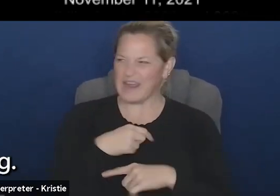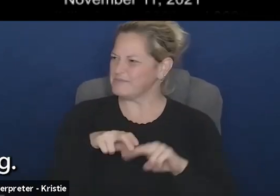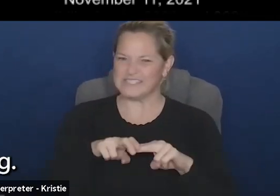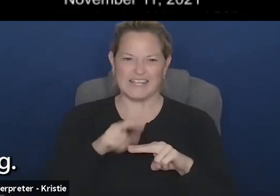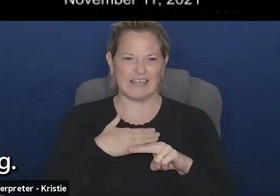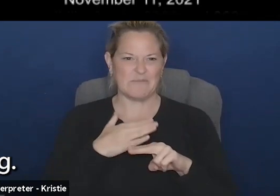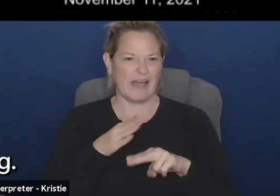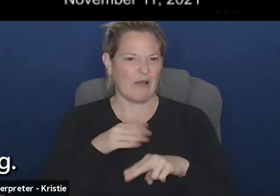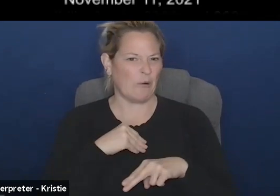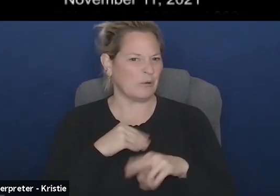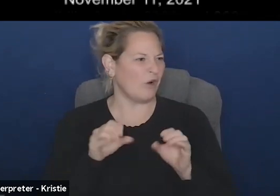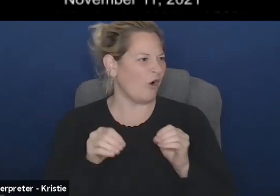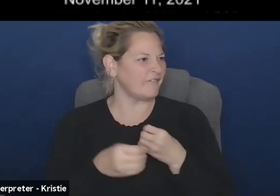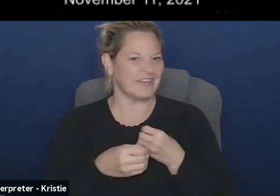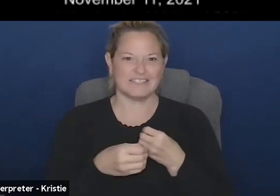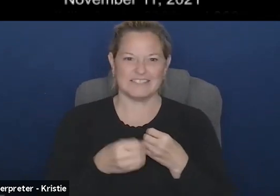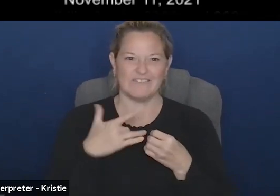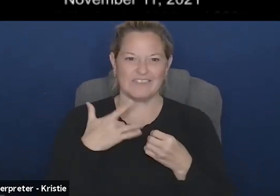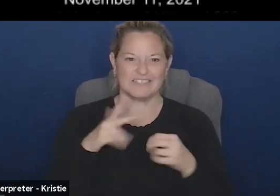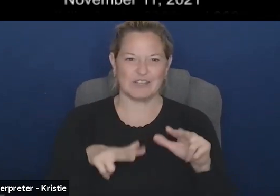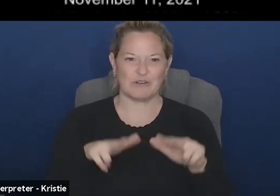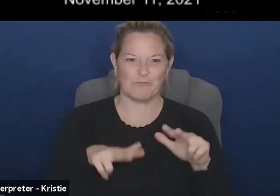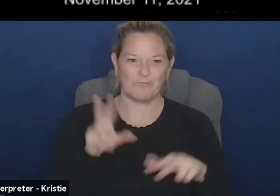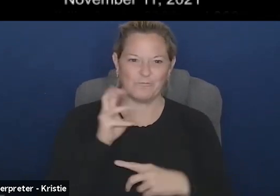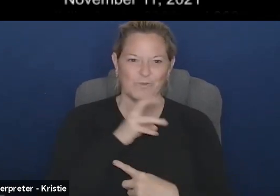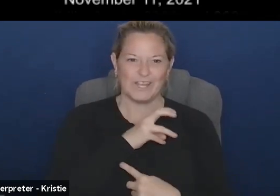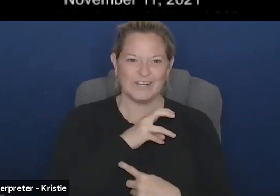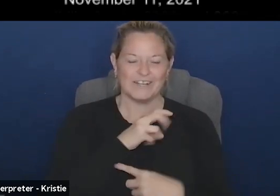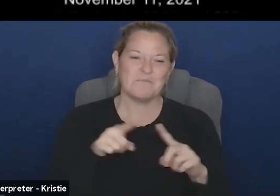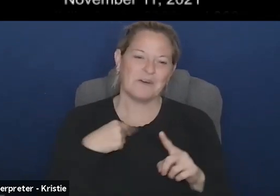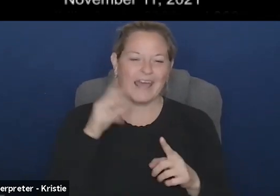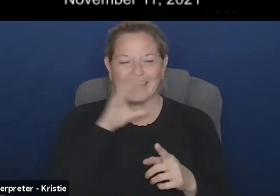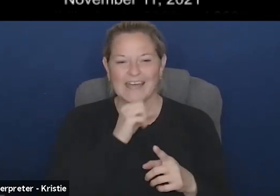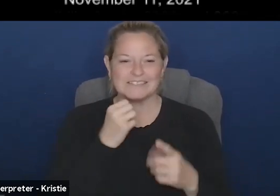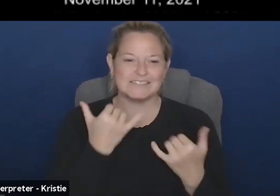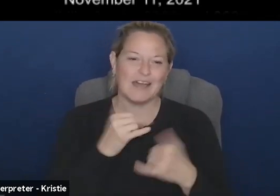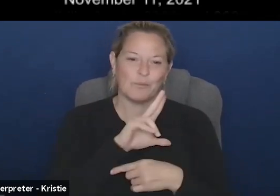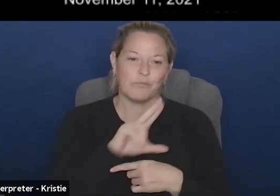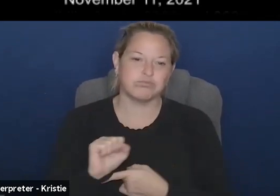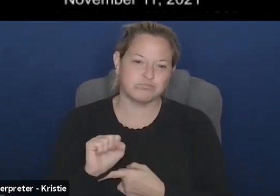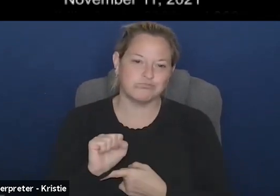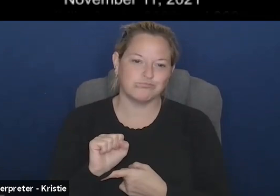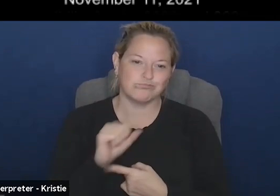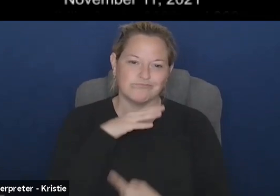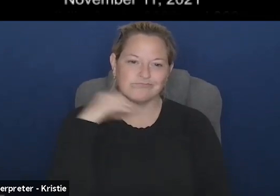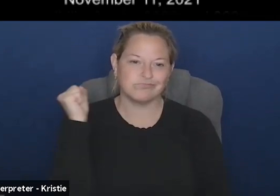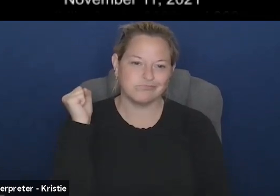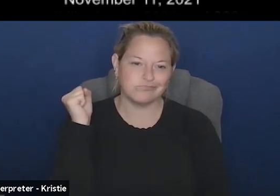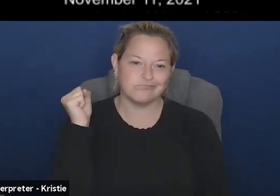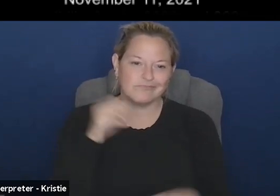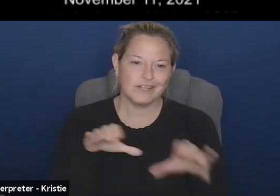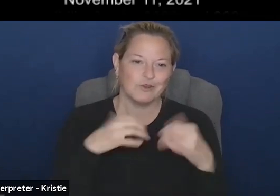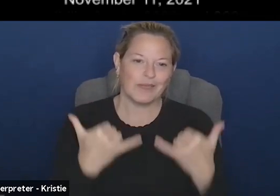of a weird thing. But I guess we've all gotten sort of used to doing this sort of thing. But